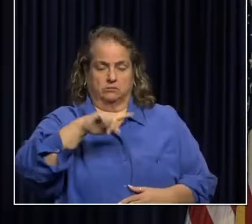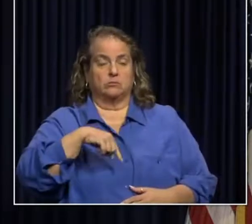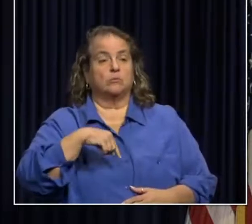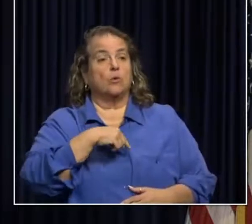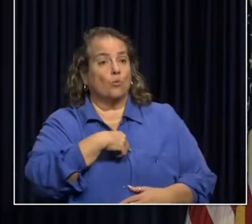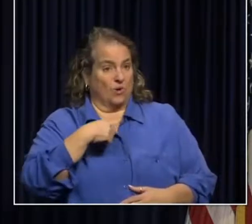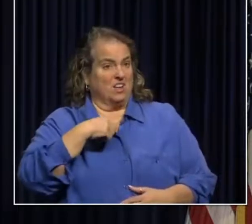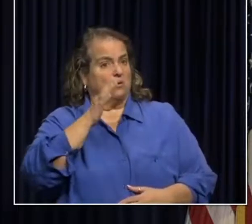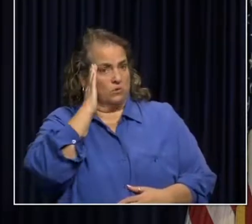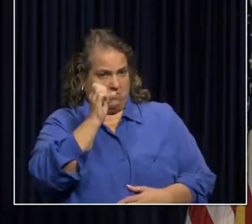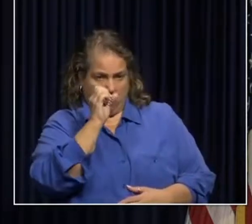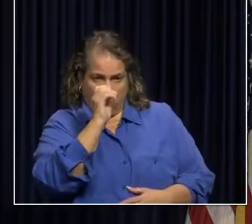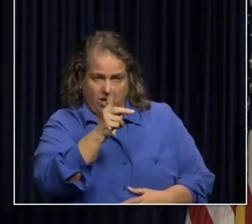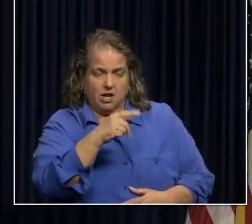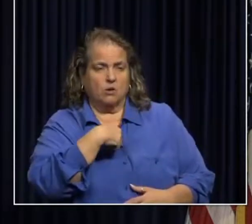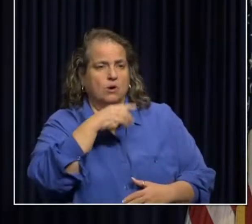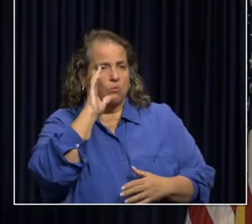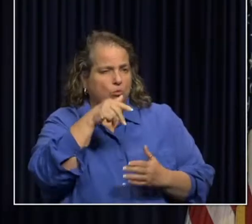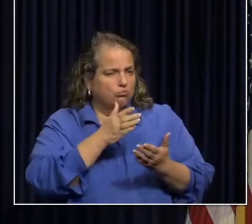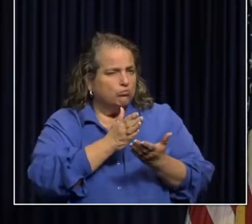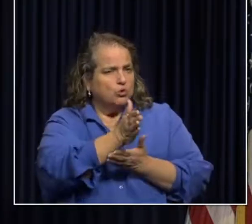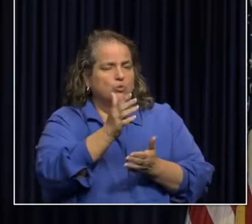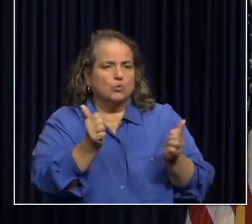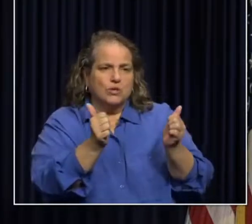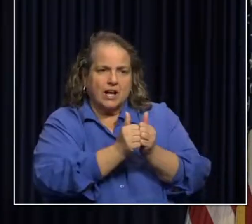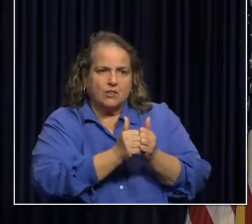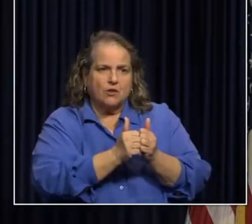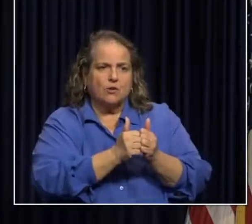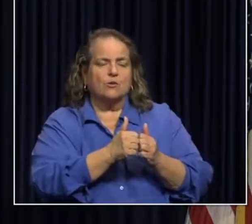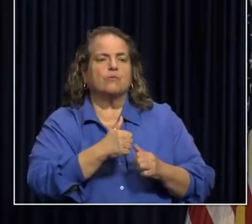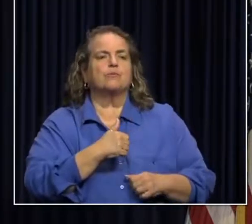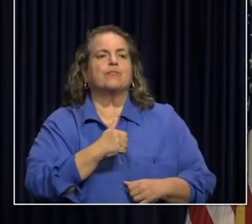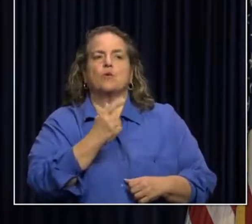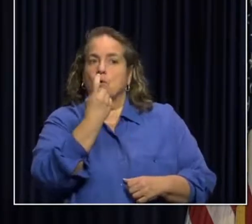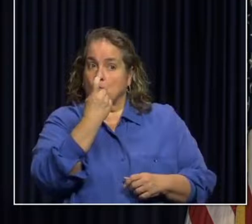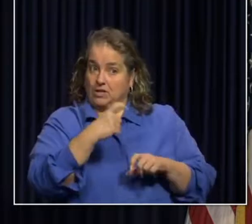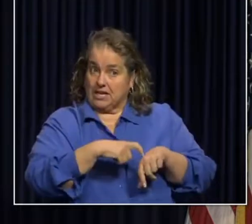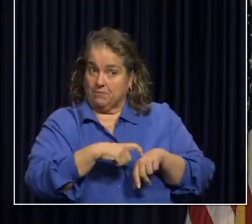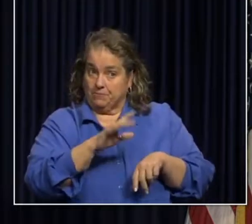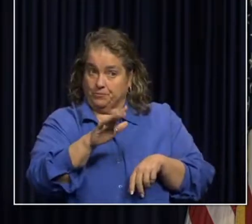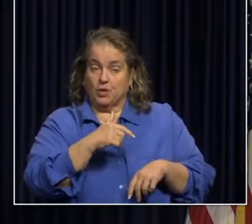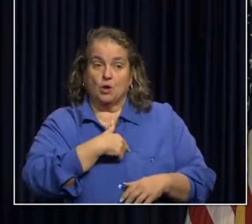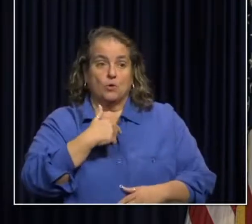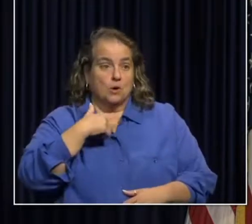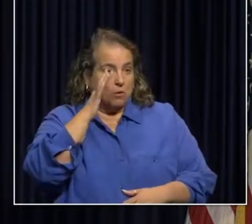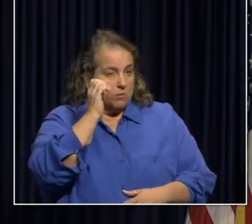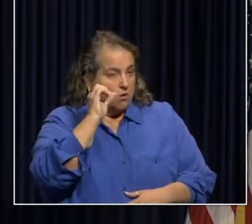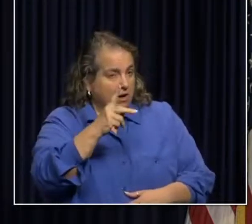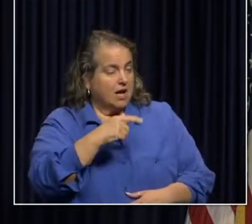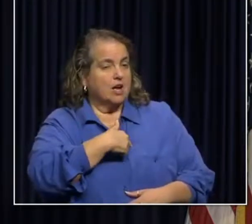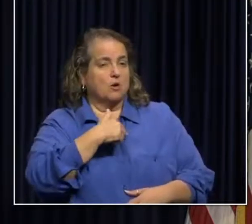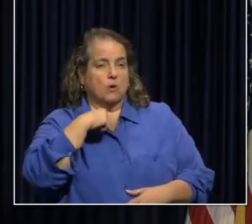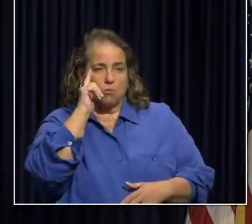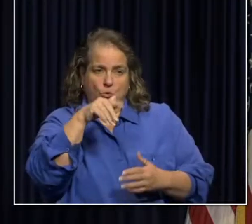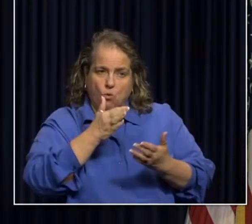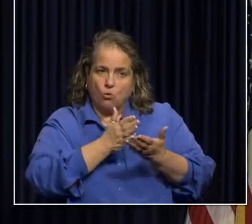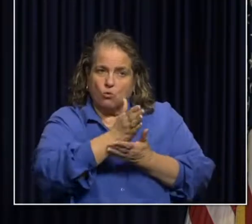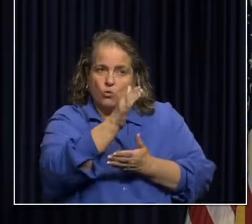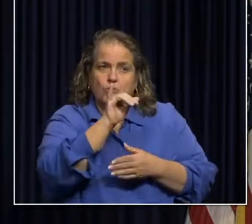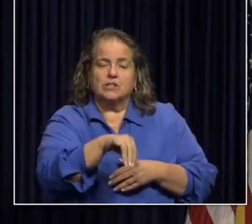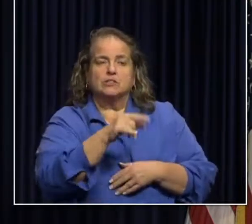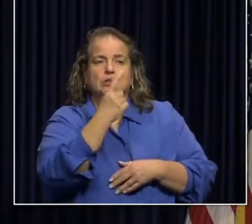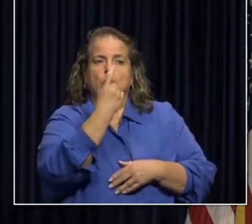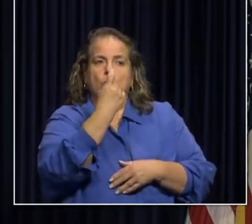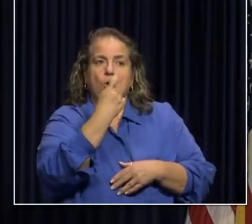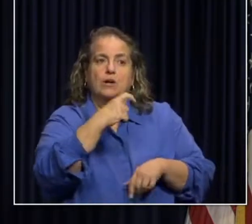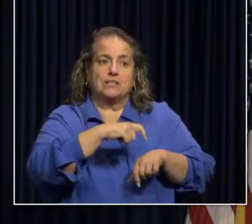this. We will get through this together. One more time. We will get through this. We will get through this